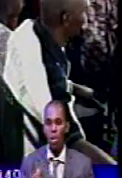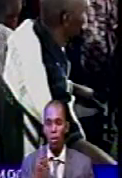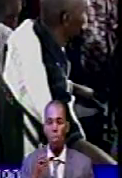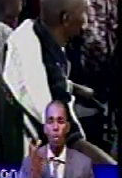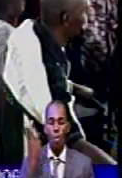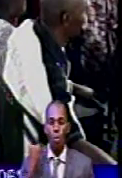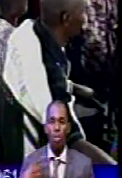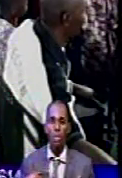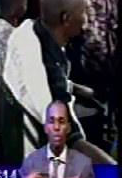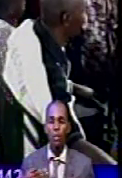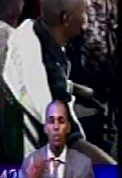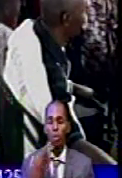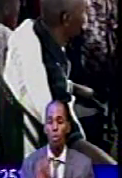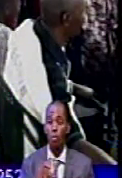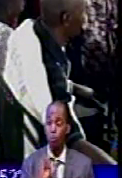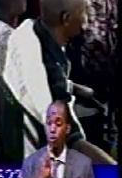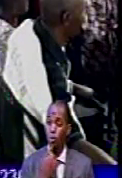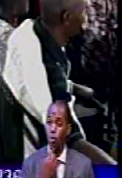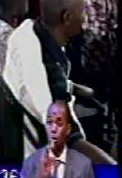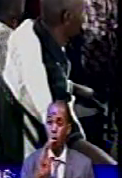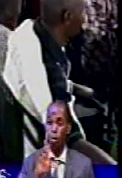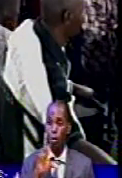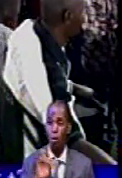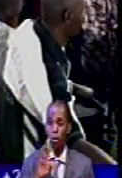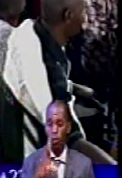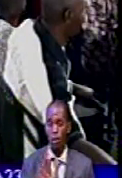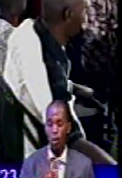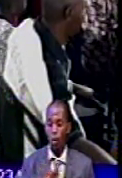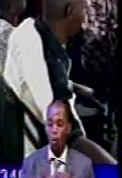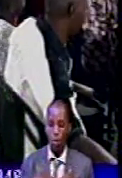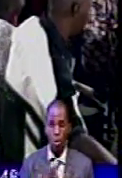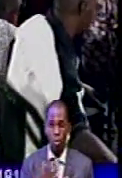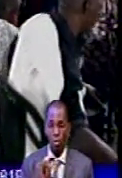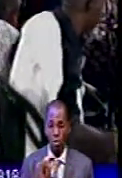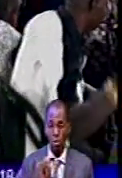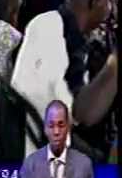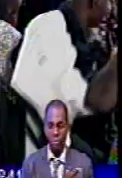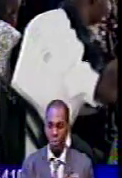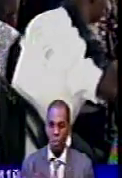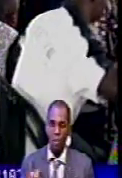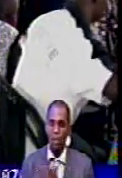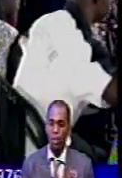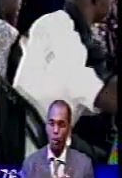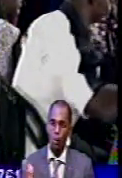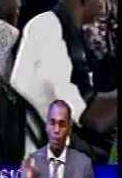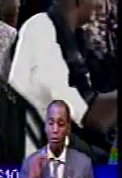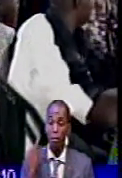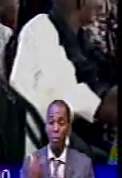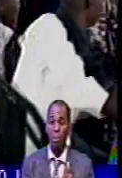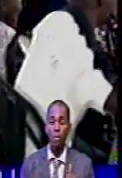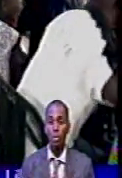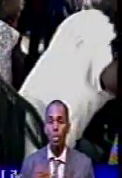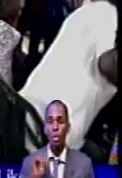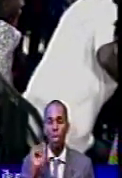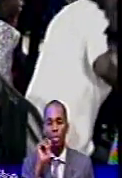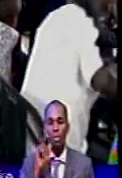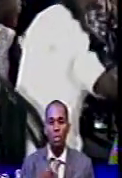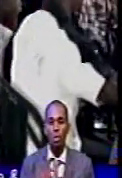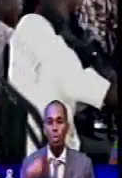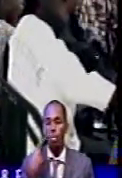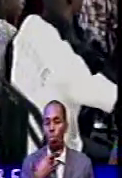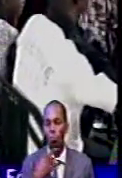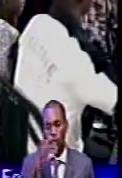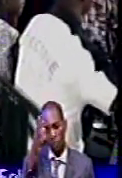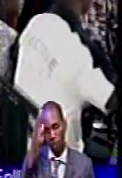all the way from Scotland. He says that as our Father in the Lord was ministering tonight, they all put